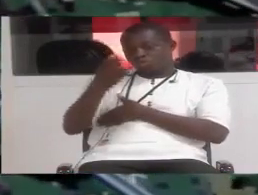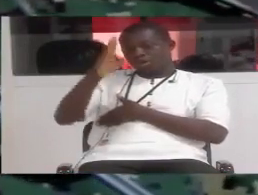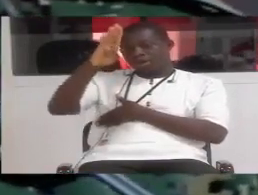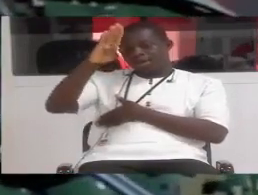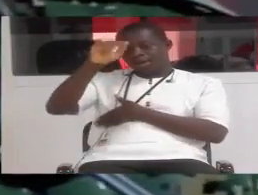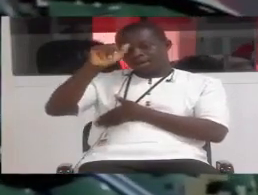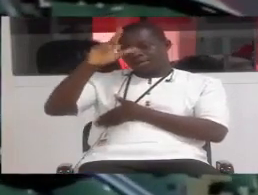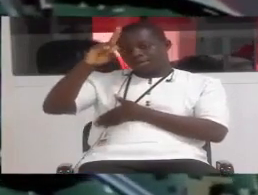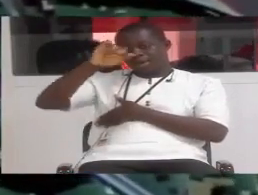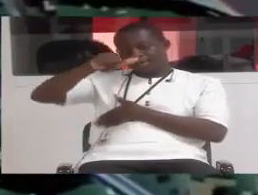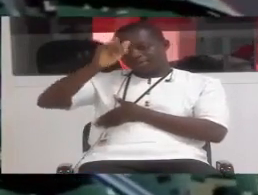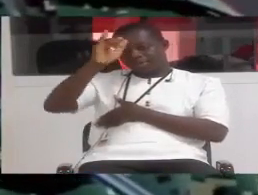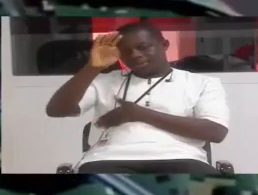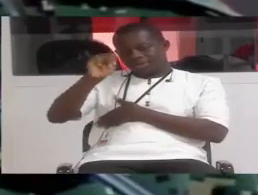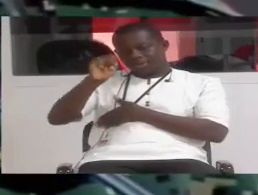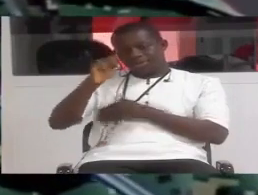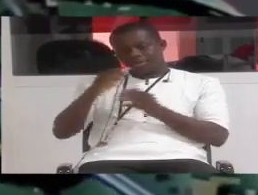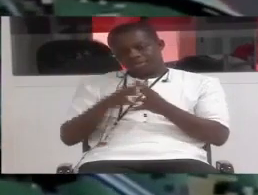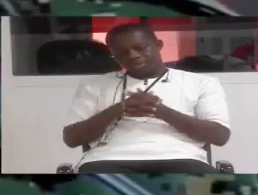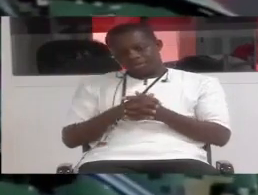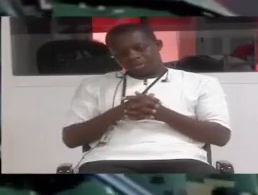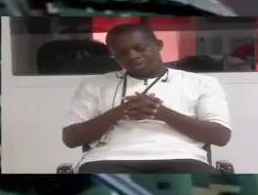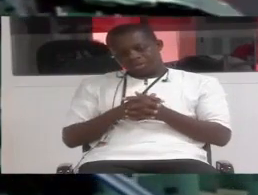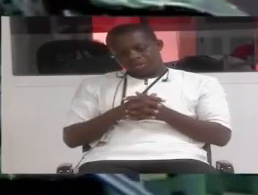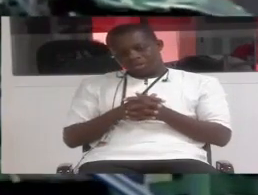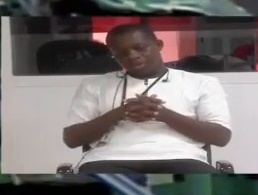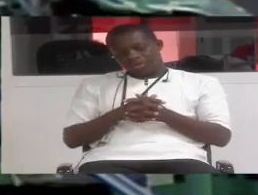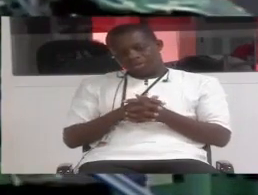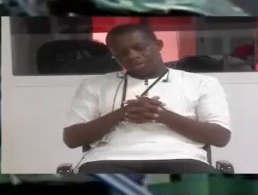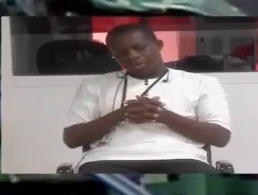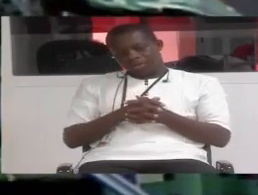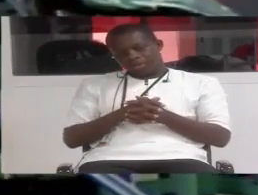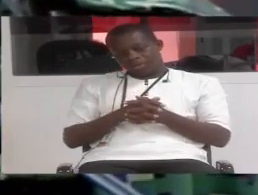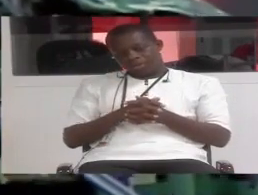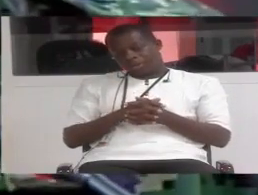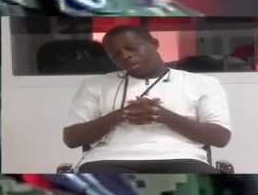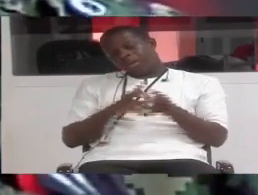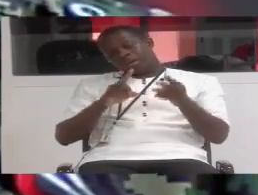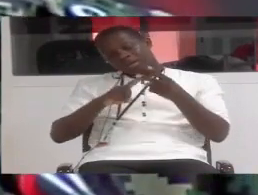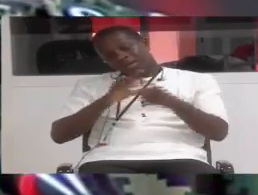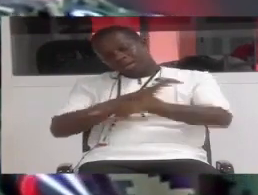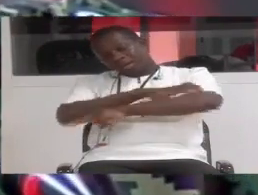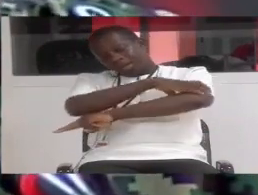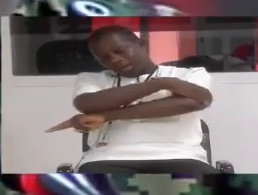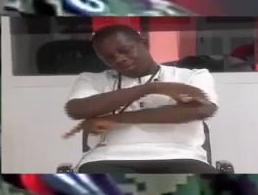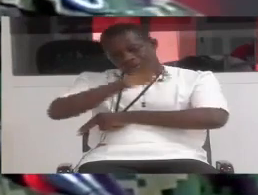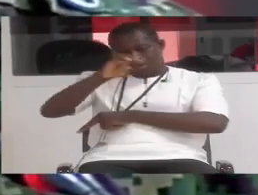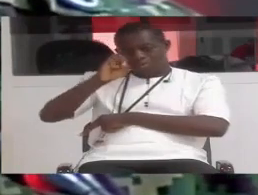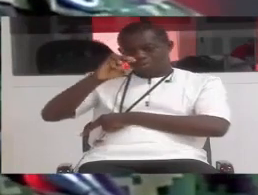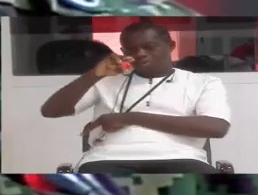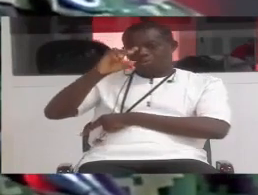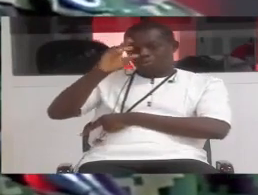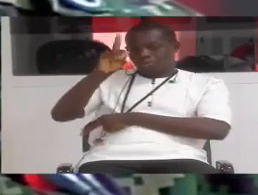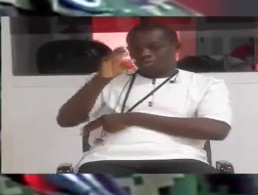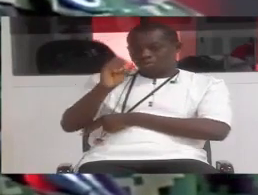there major nuwa baaji captain momodou jaju alias rambo captain